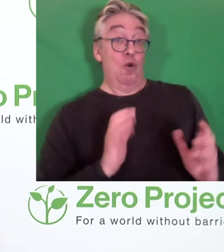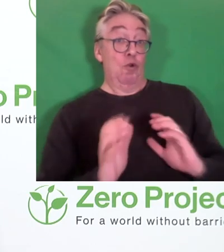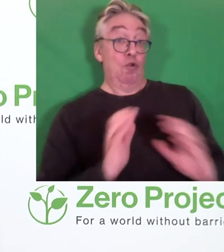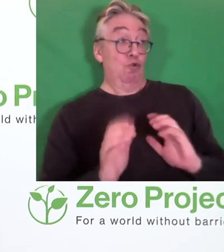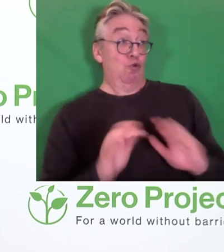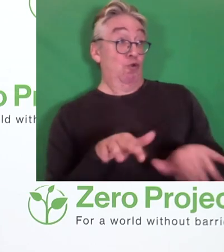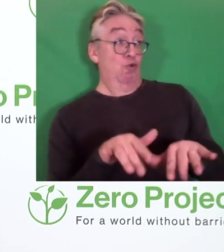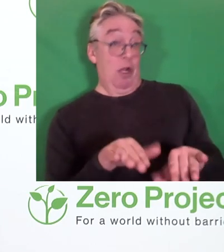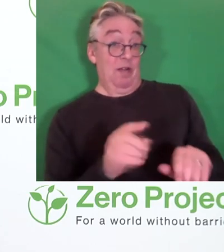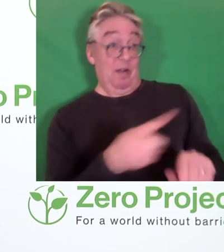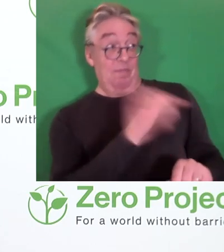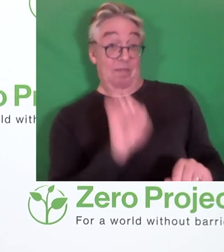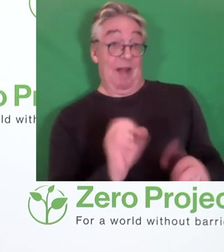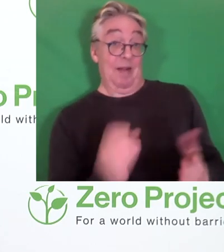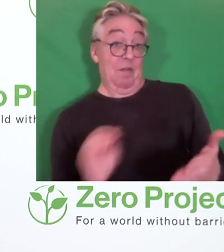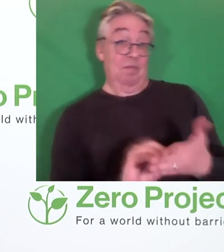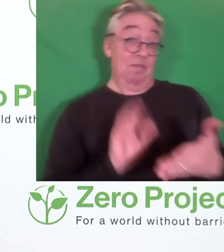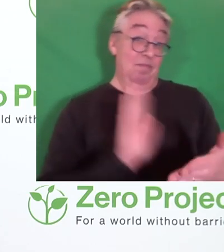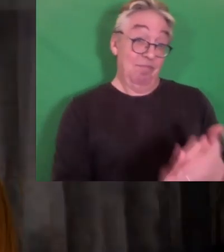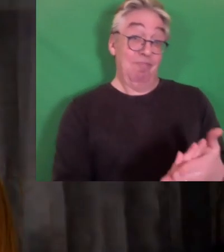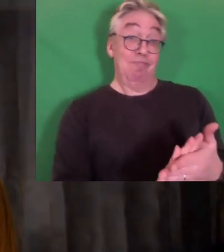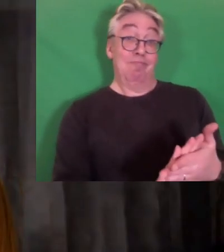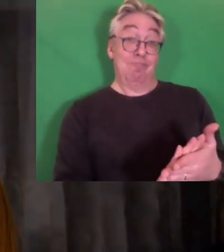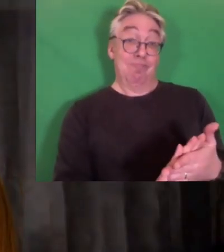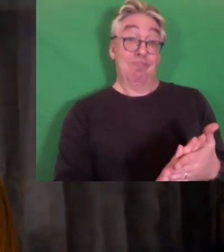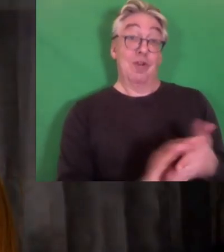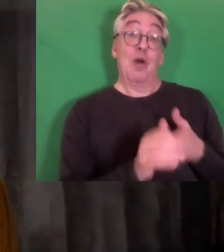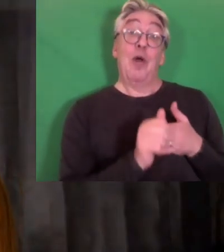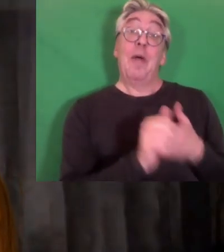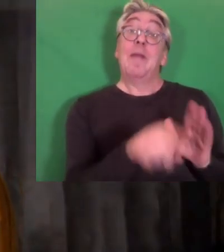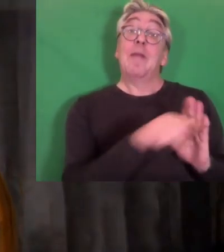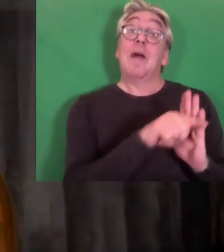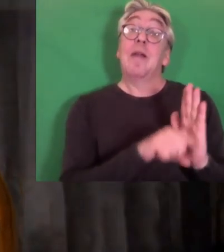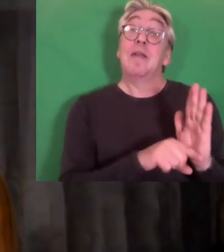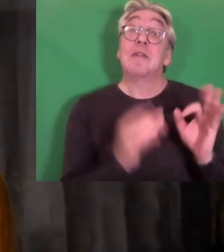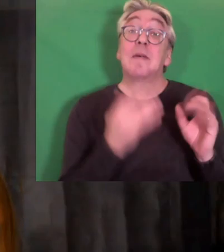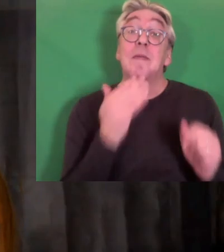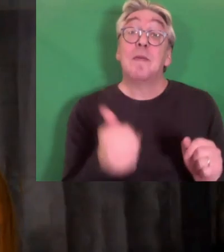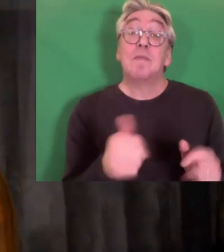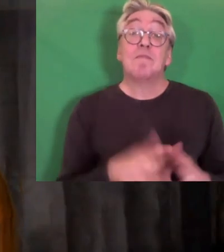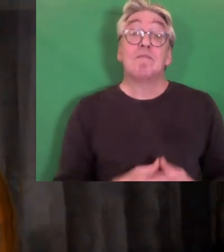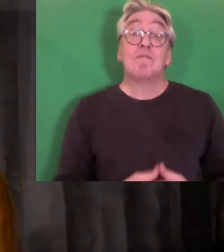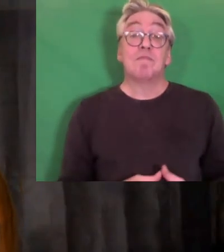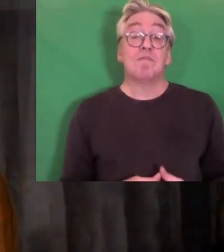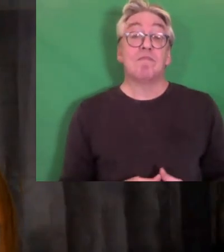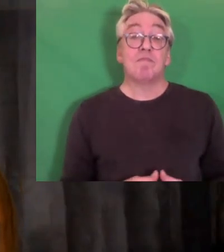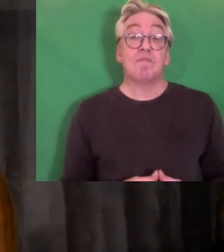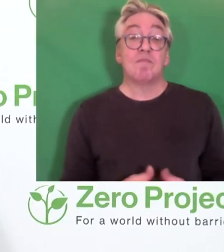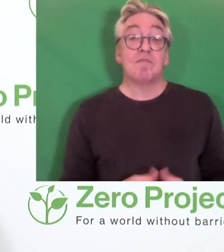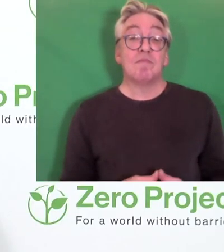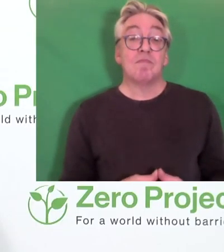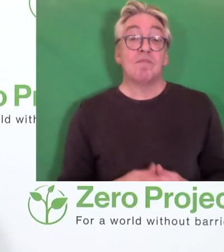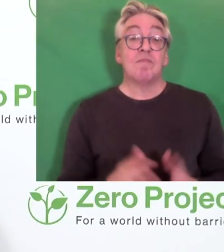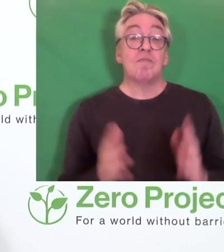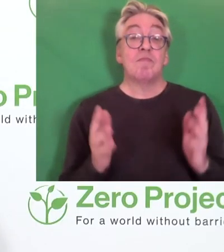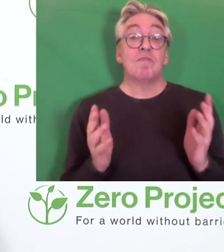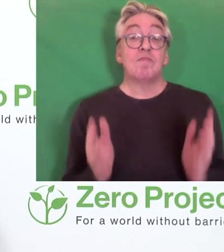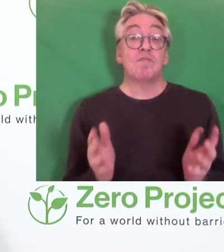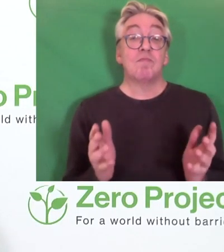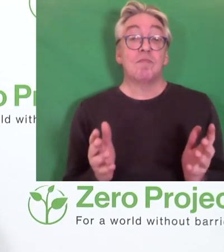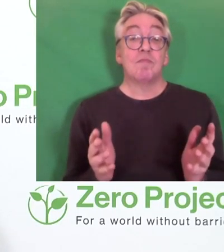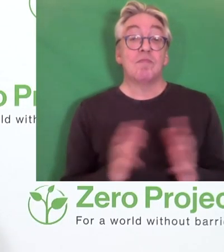follow, that they have a point of reference. My last question to you would be, thank you. Since we at